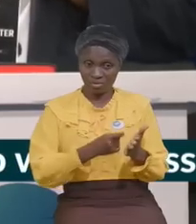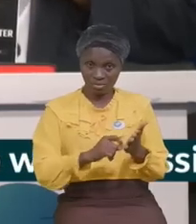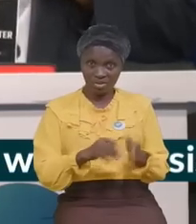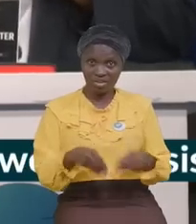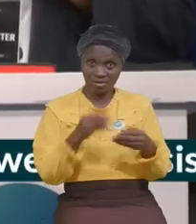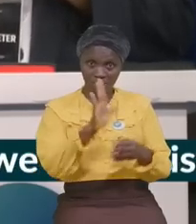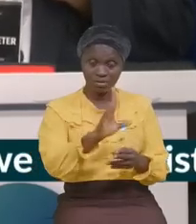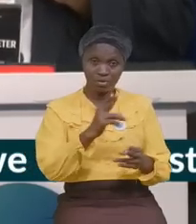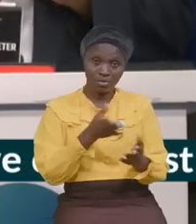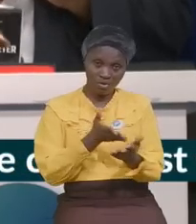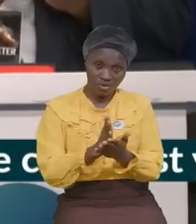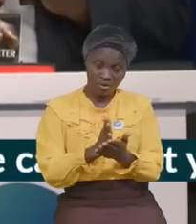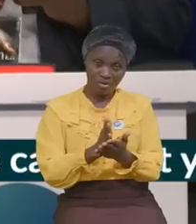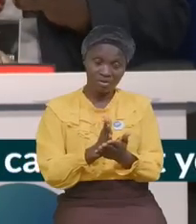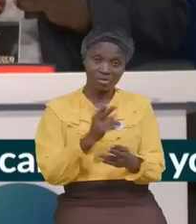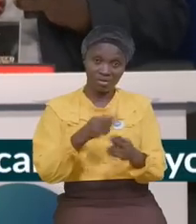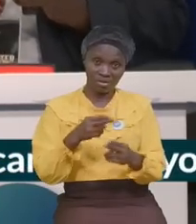address.